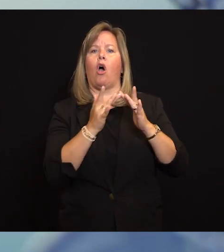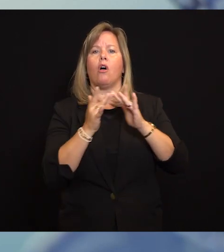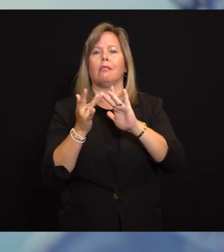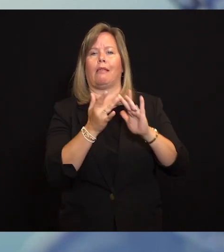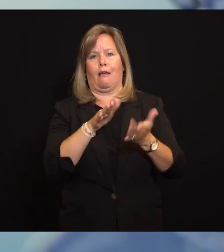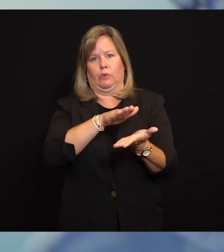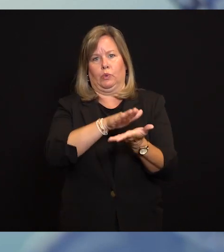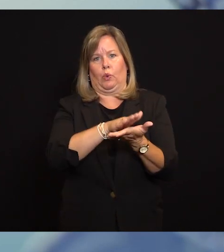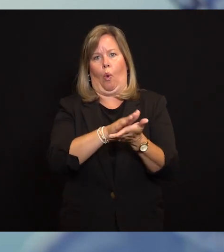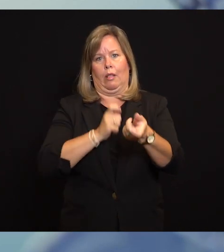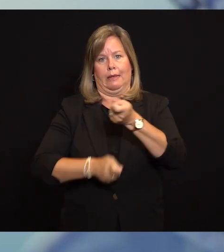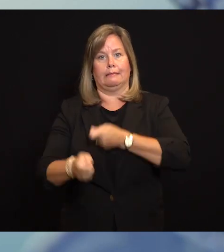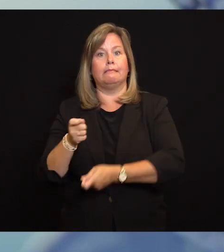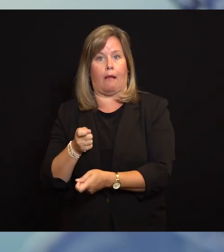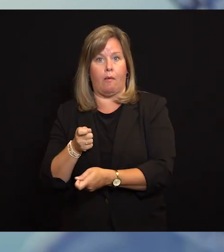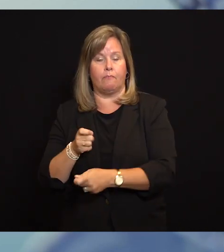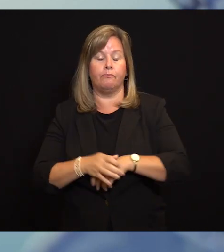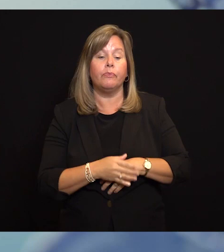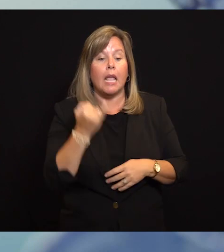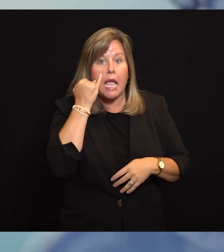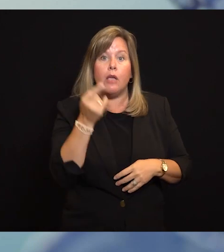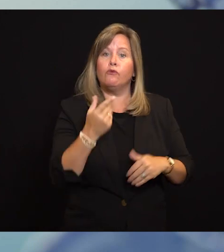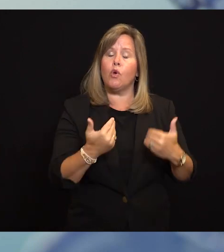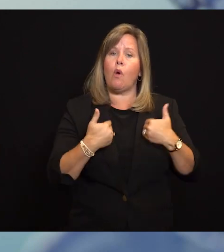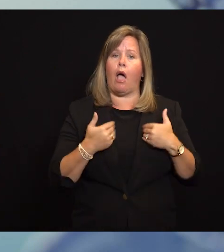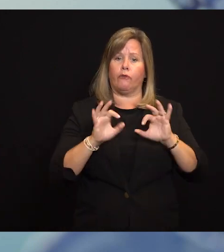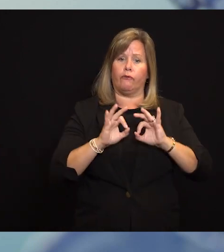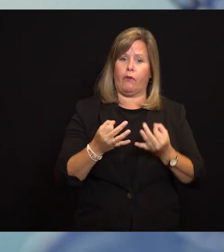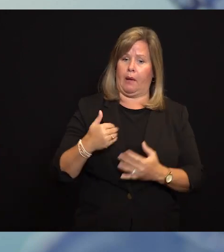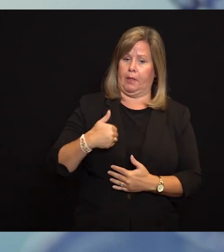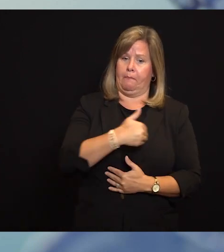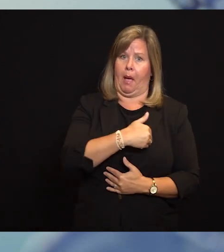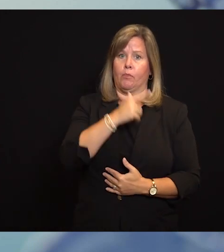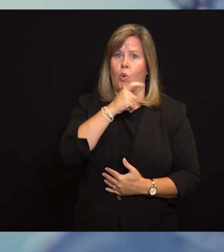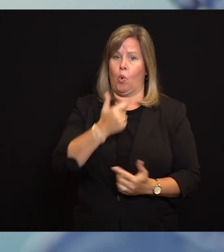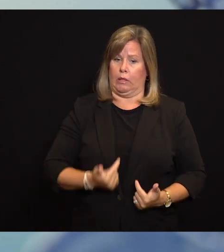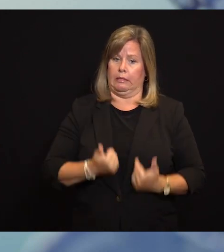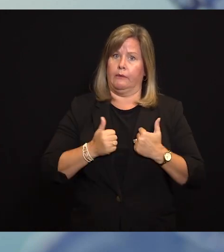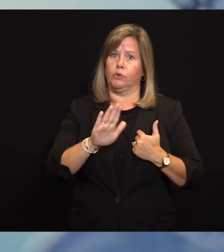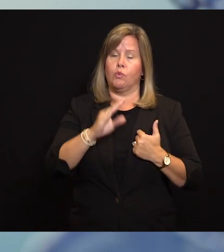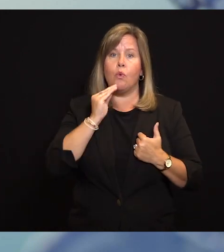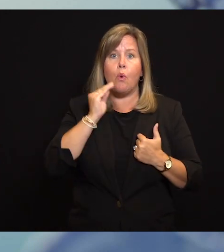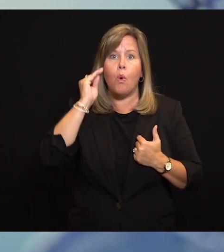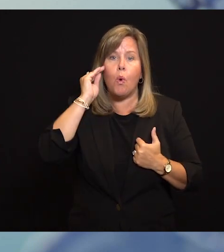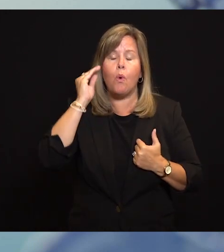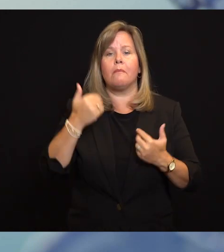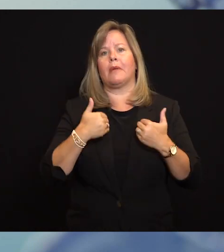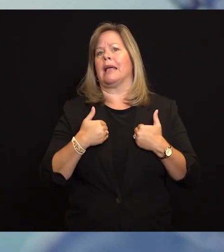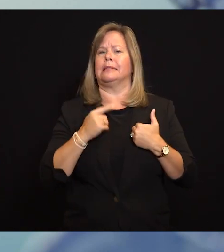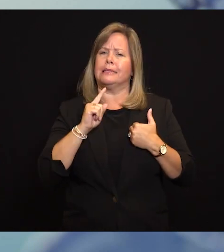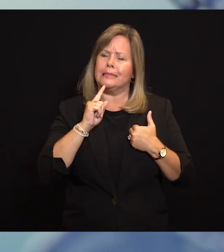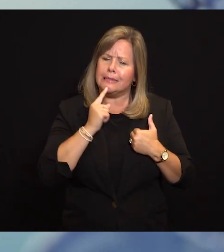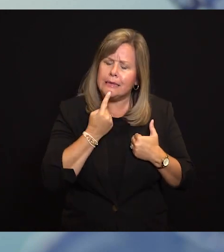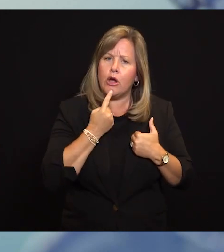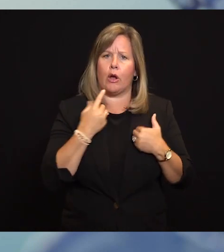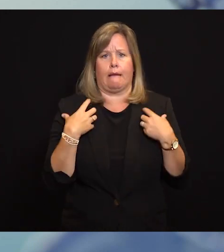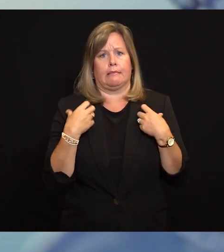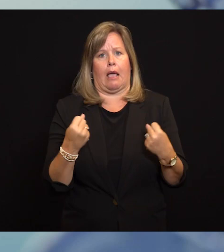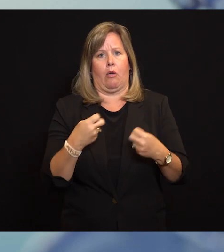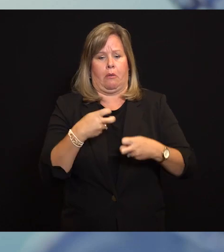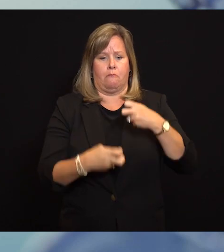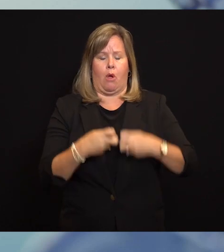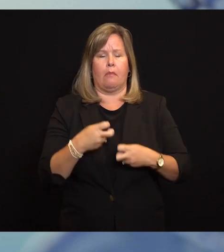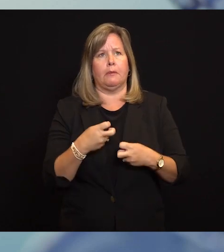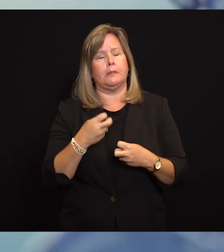have a family member at home who has a serious underlying health condition, you also might want to put some